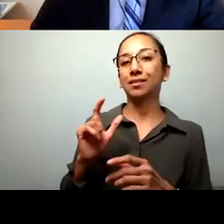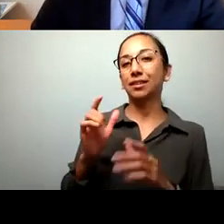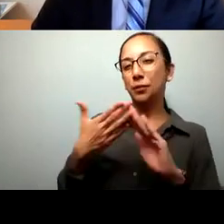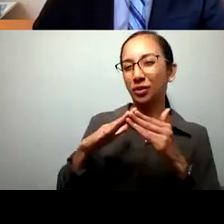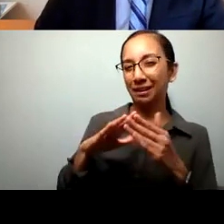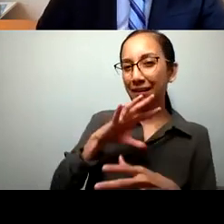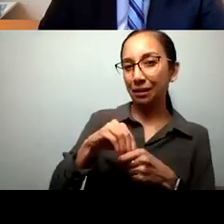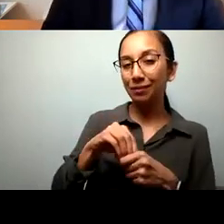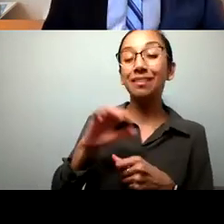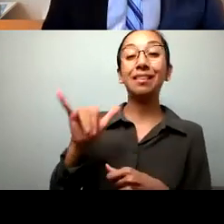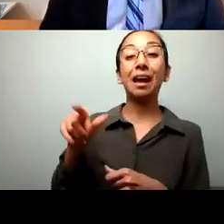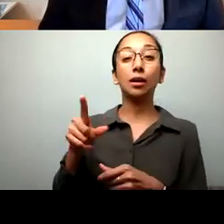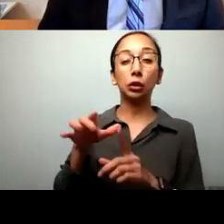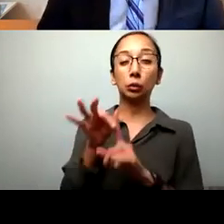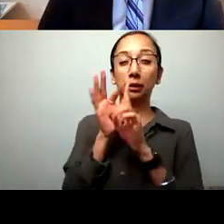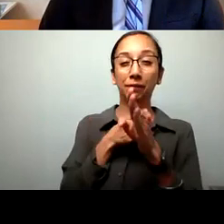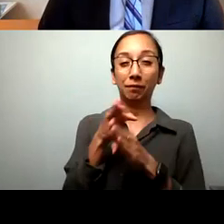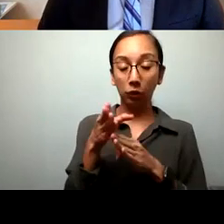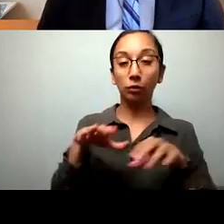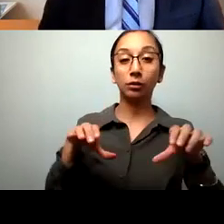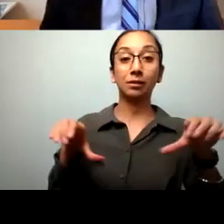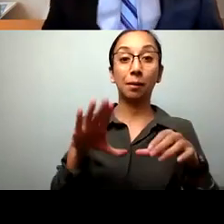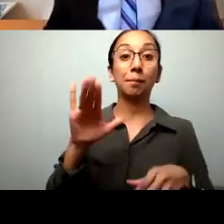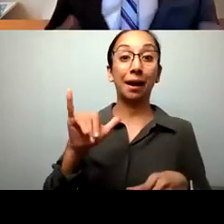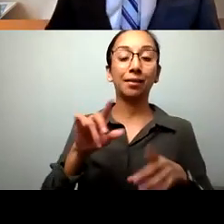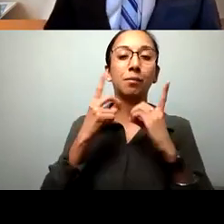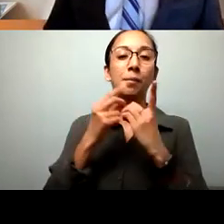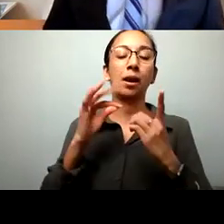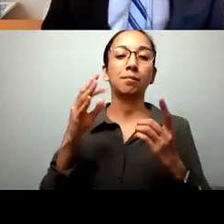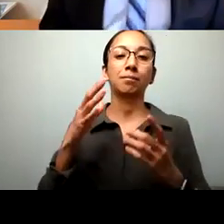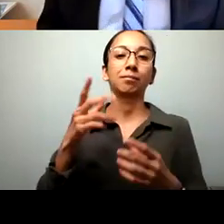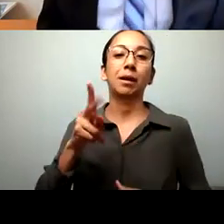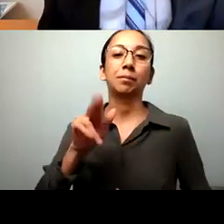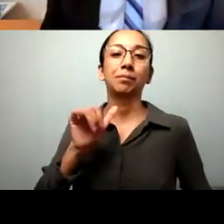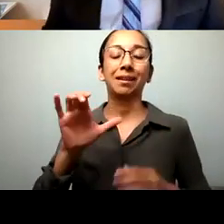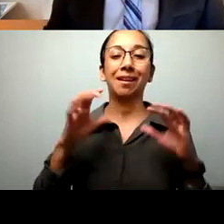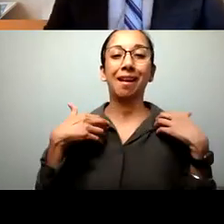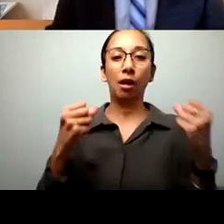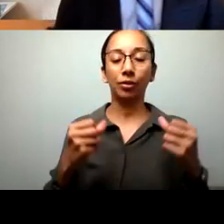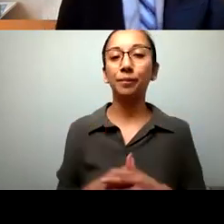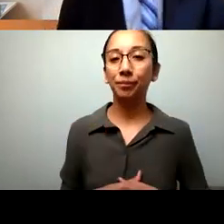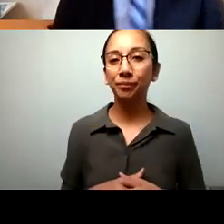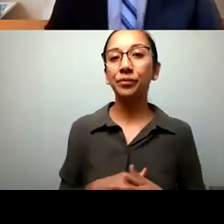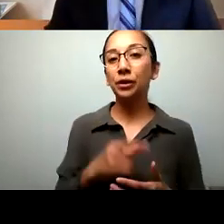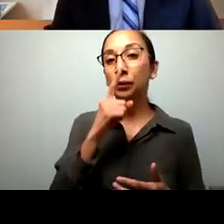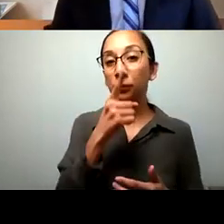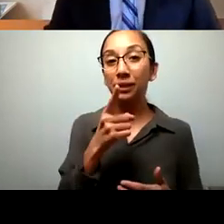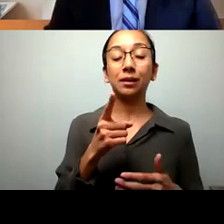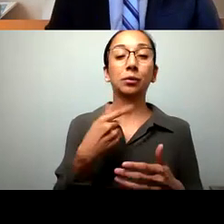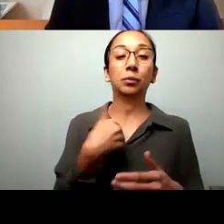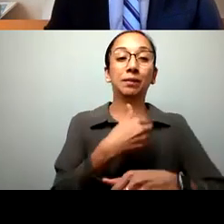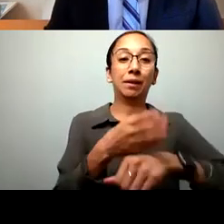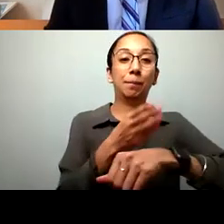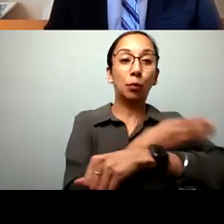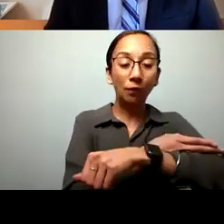actual unique field that is done by the Department of Public Health. So really quick, we've amped up and really ramped up efforts to increase